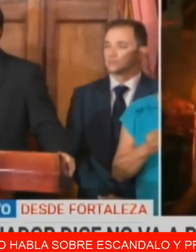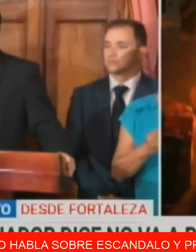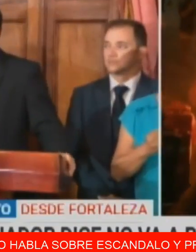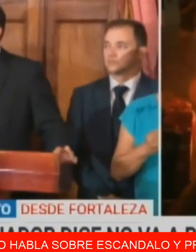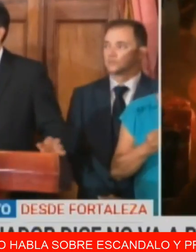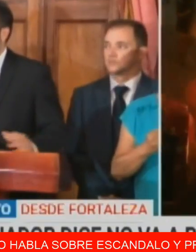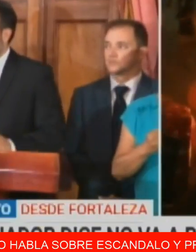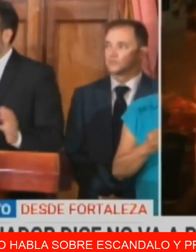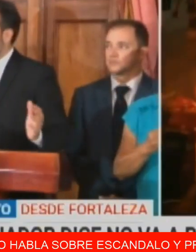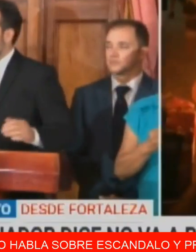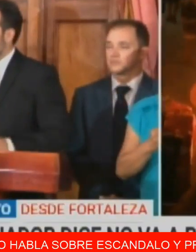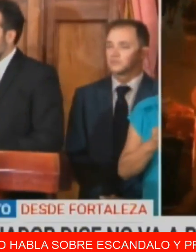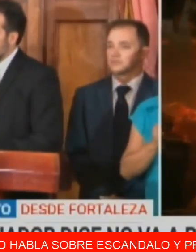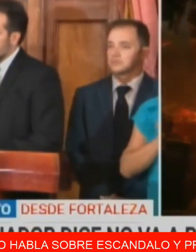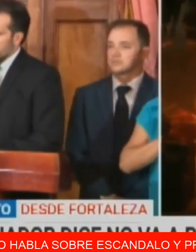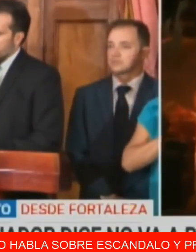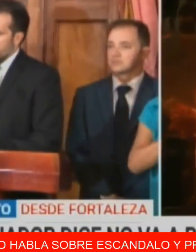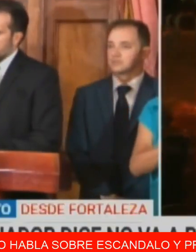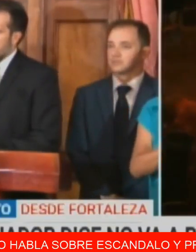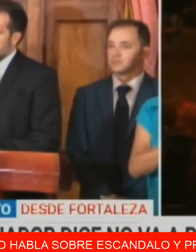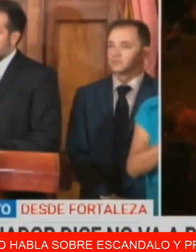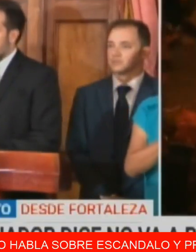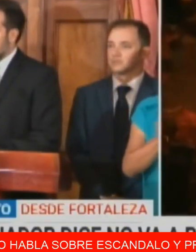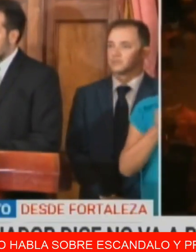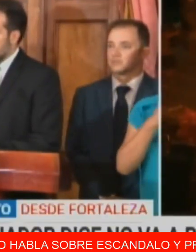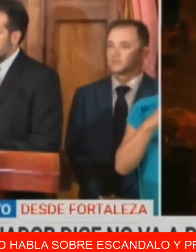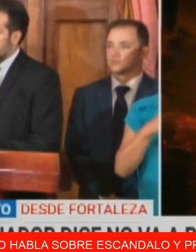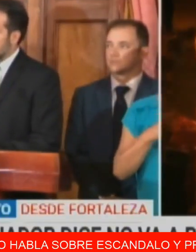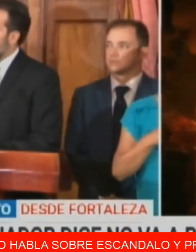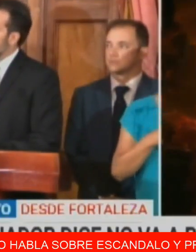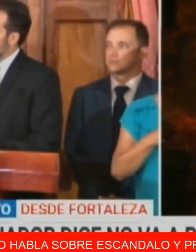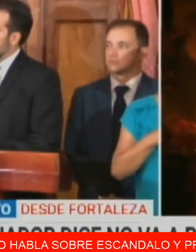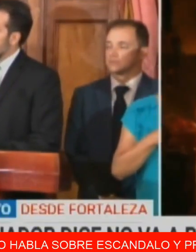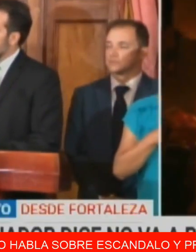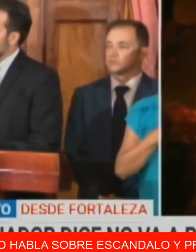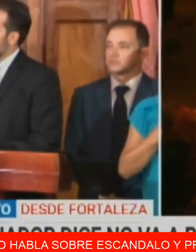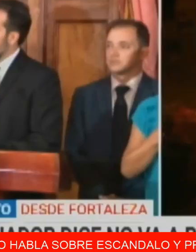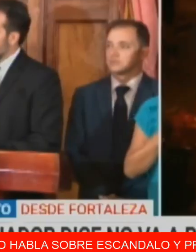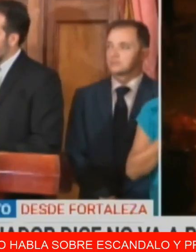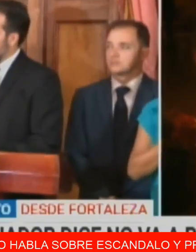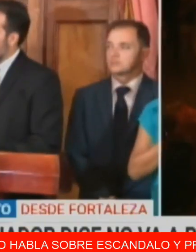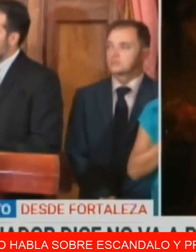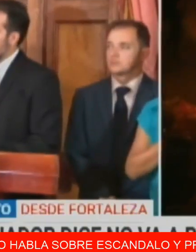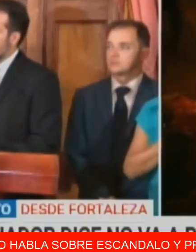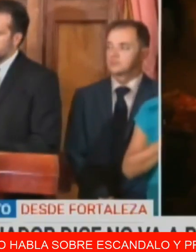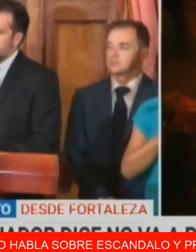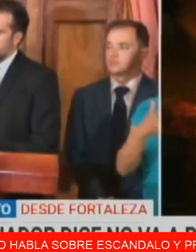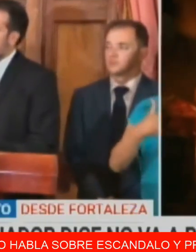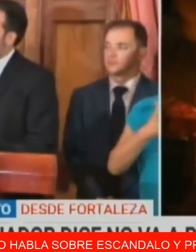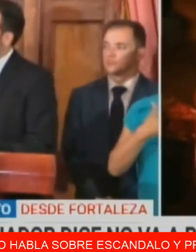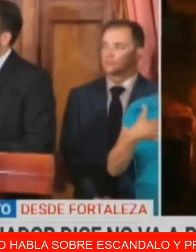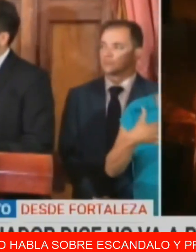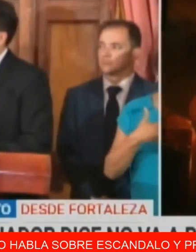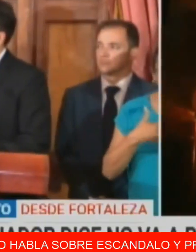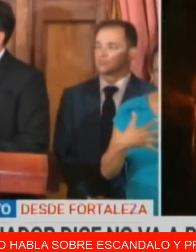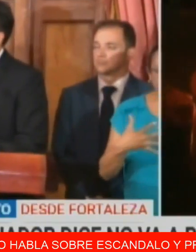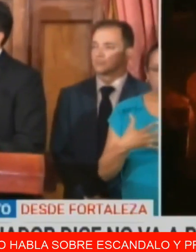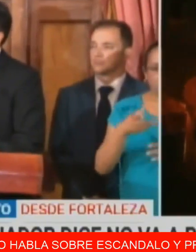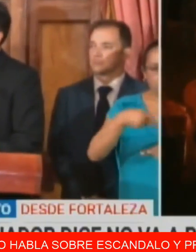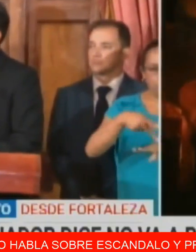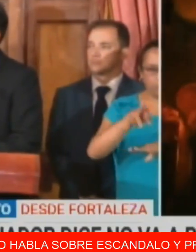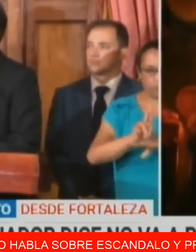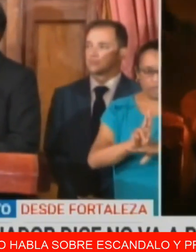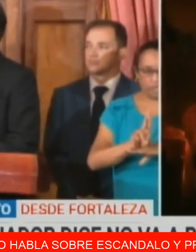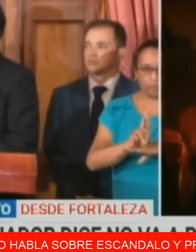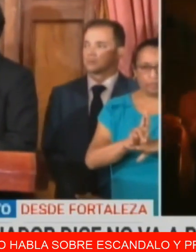diligently for the past couple of months on measures that can be bold measures for transparency and accountability in Puerto